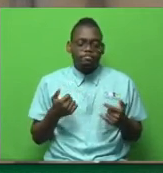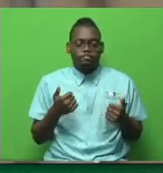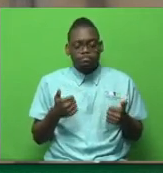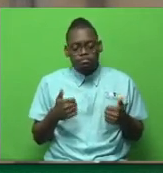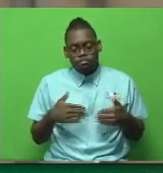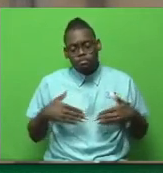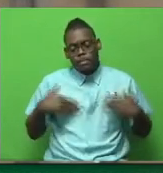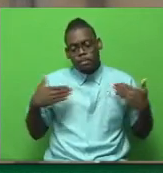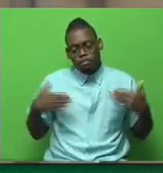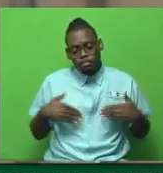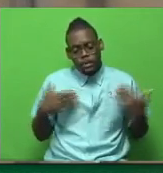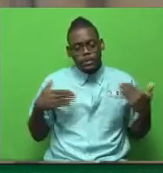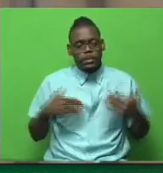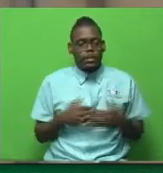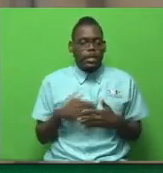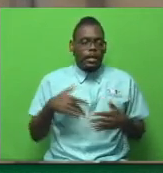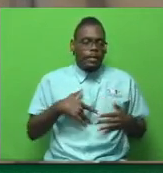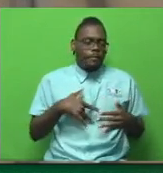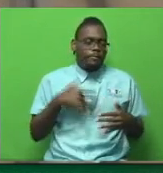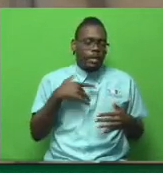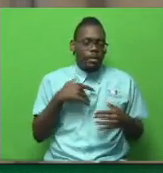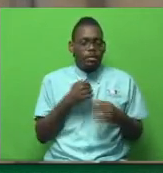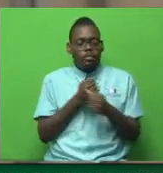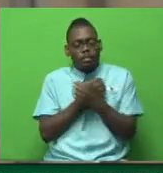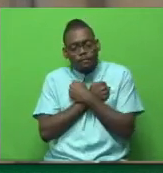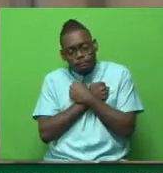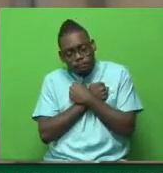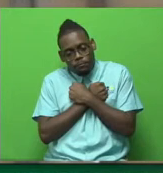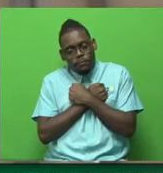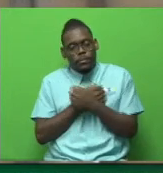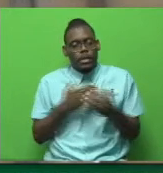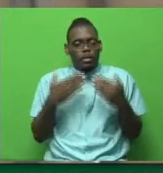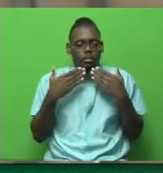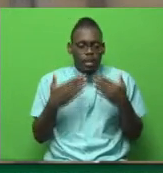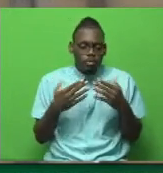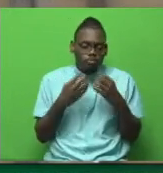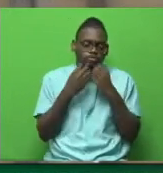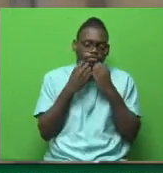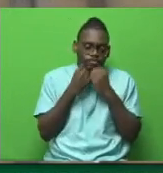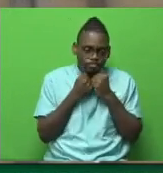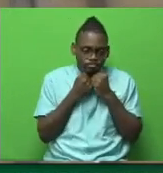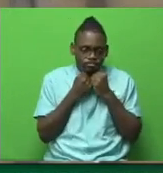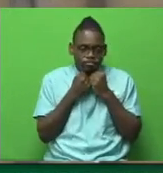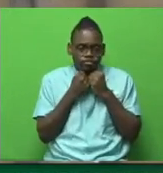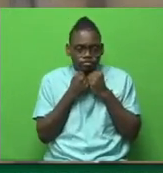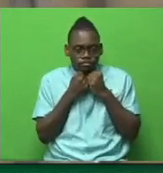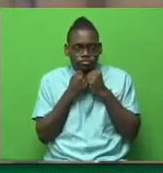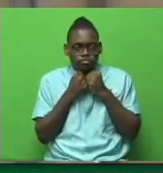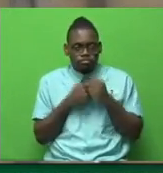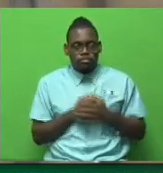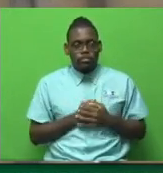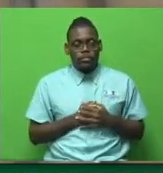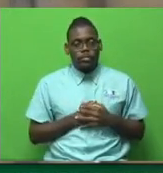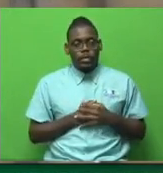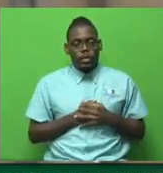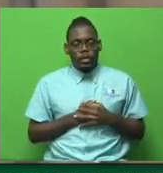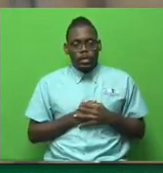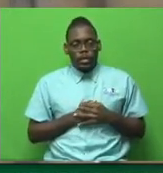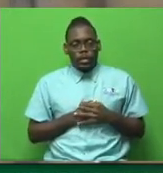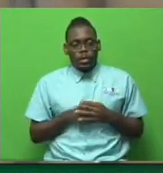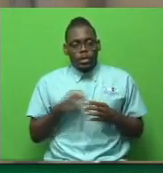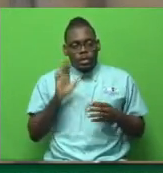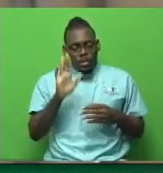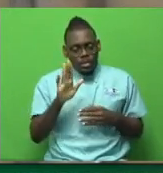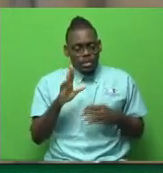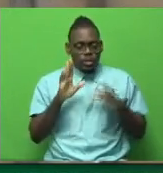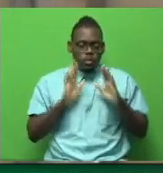I felt loved I felt appreciated and I think that experience of being a hospital